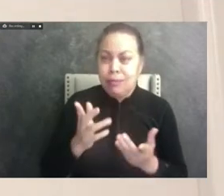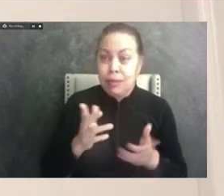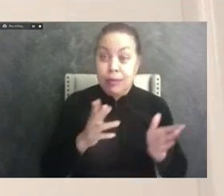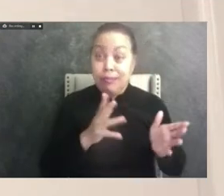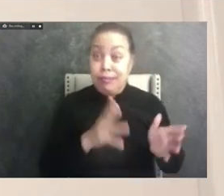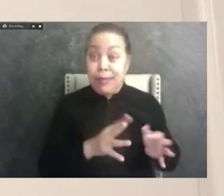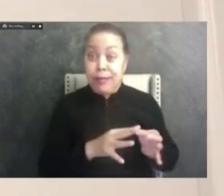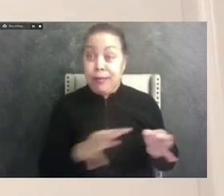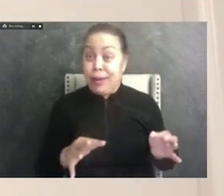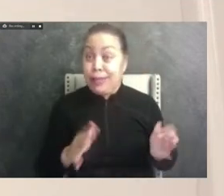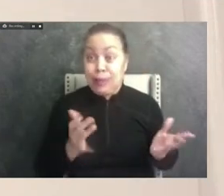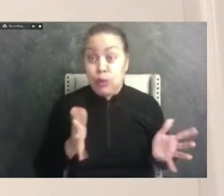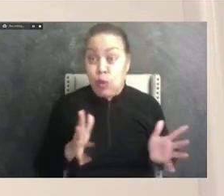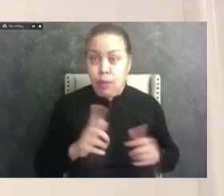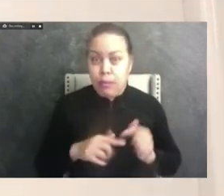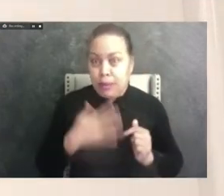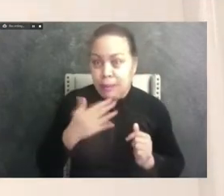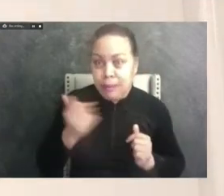but the best is lost.